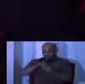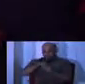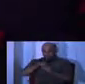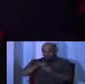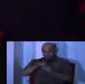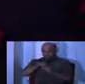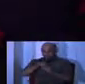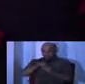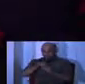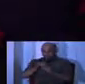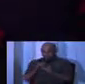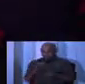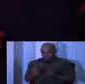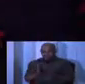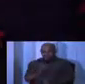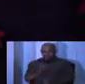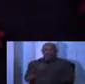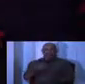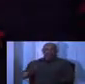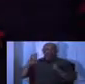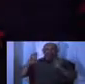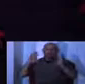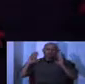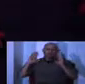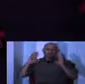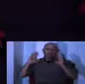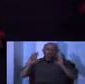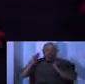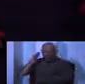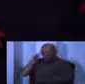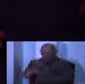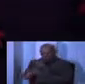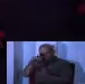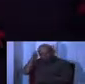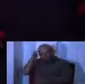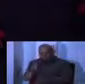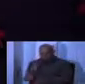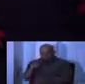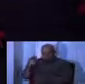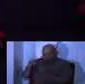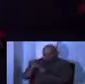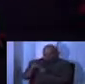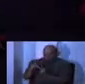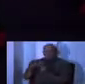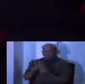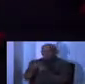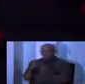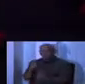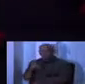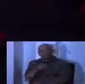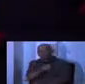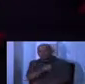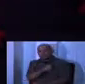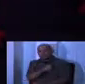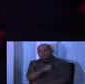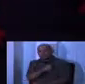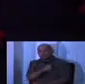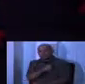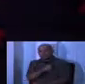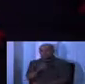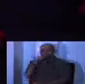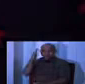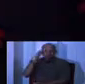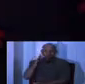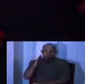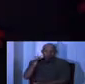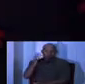and enables us to surrender. I don't believe that God is looking for perfection, even though we might be. But God is rather